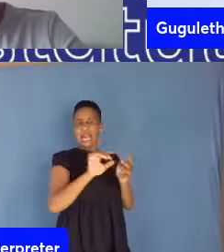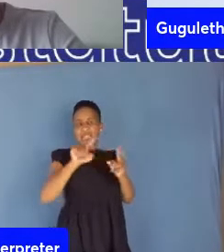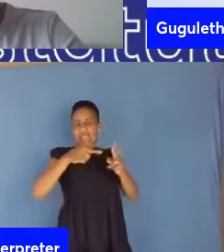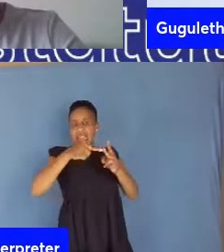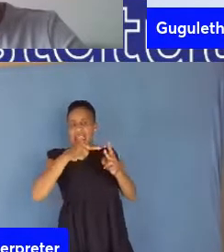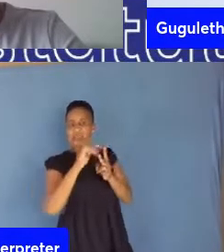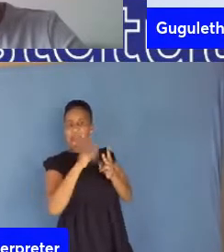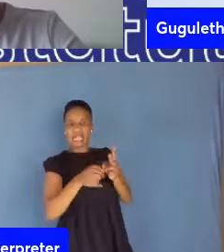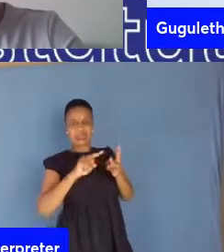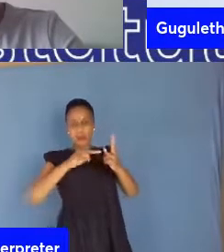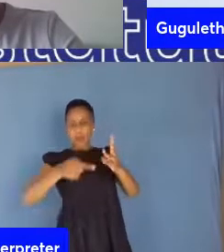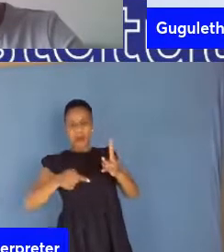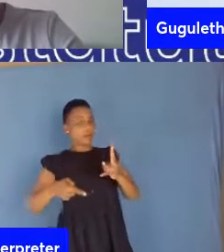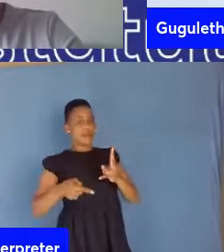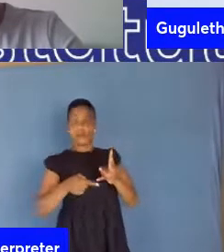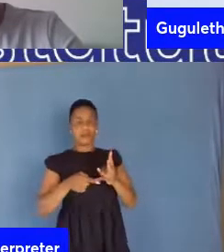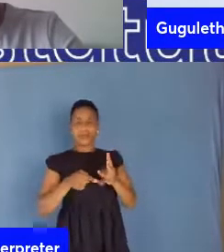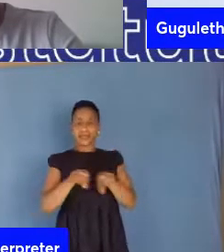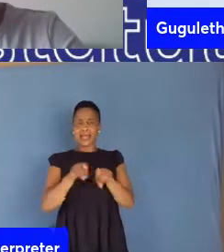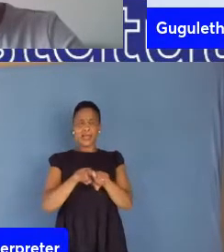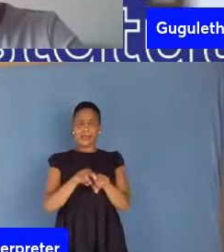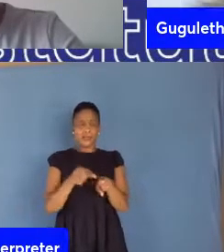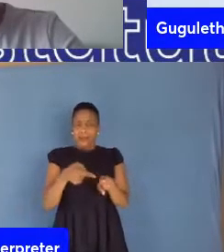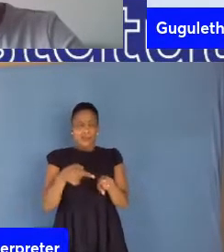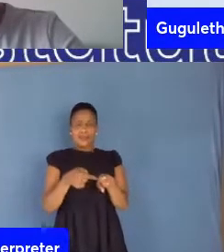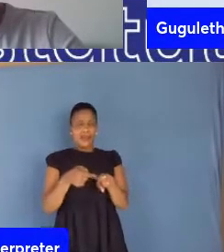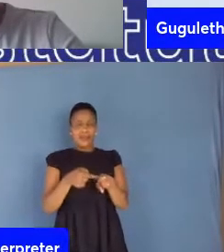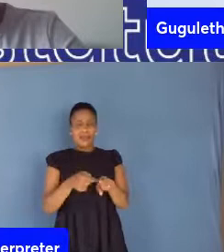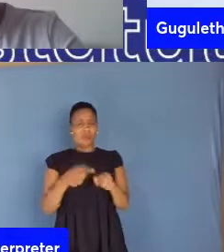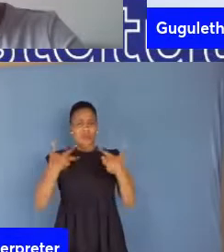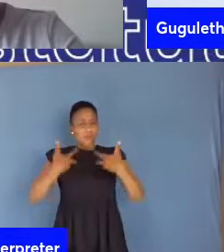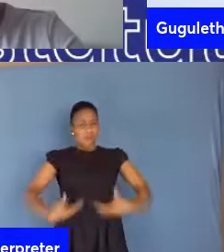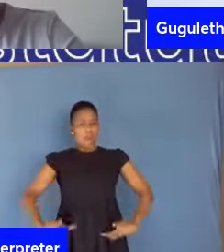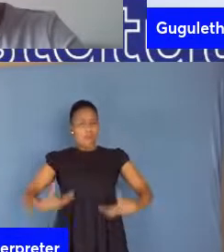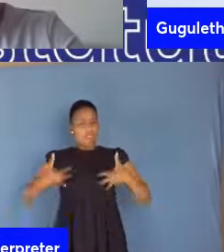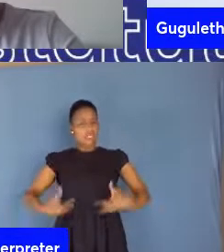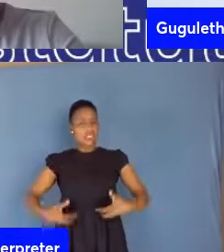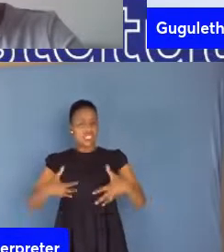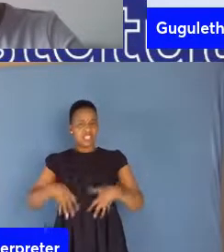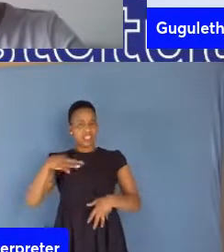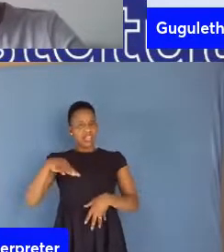and the violence that actually visits the bodies of these young girls.